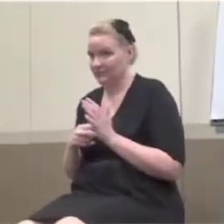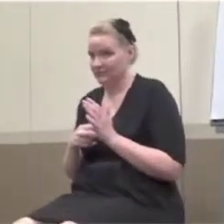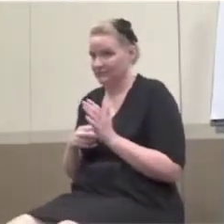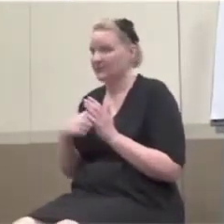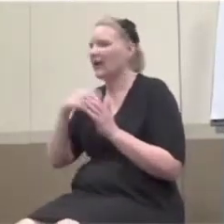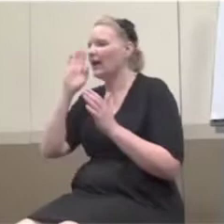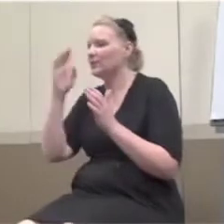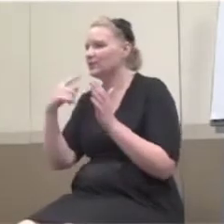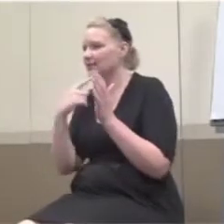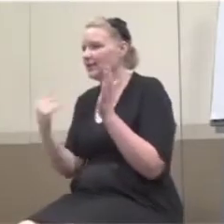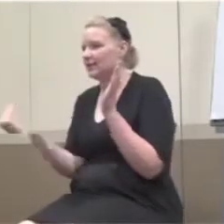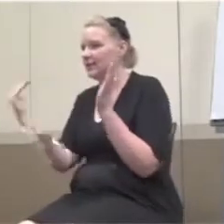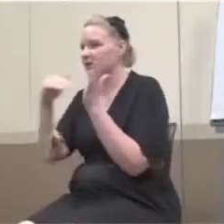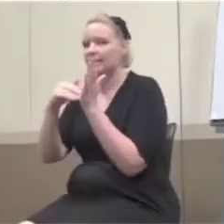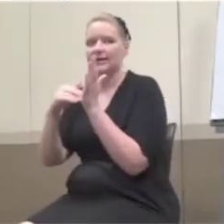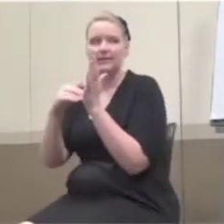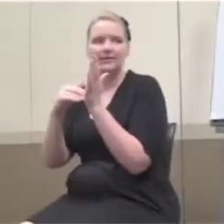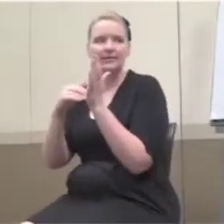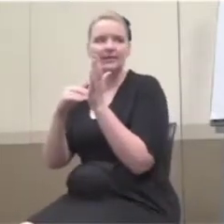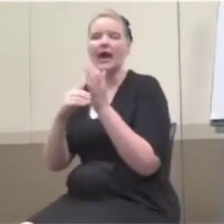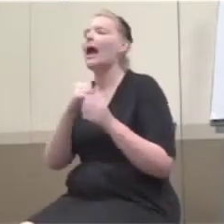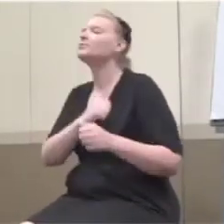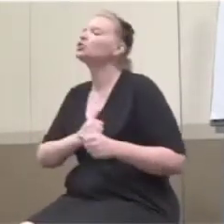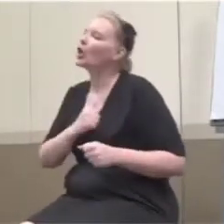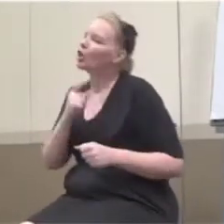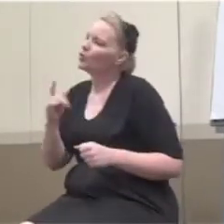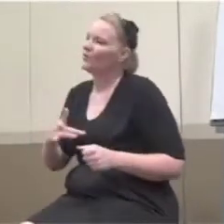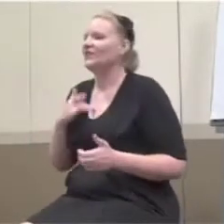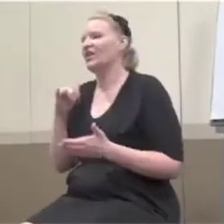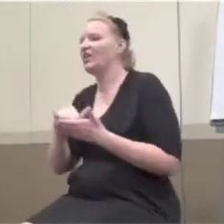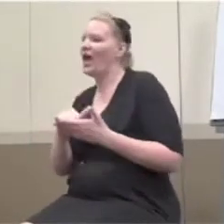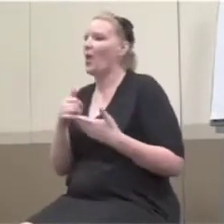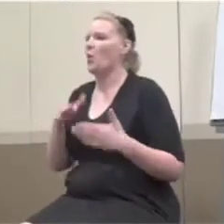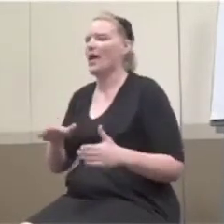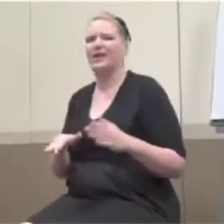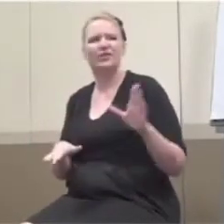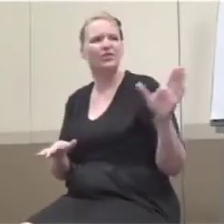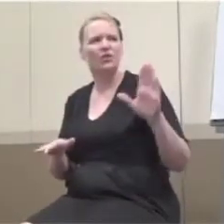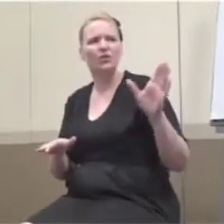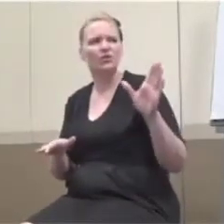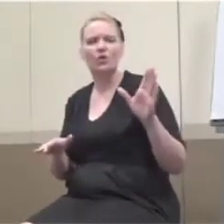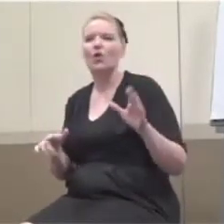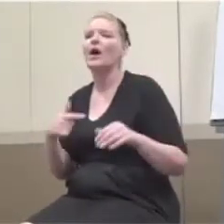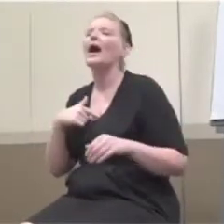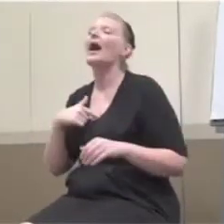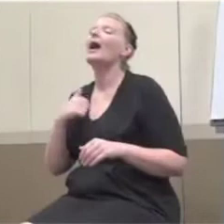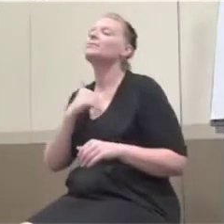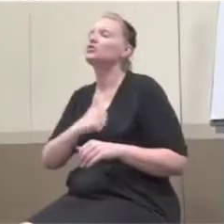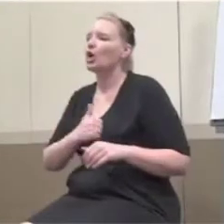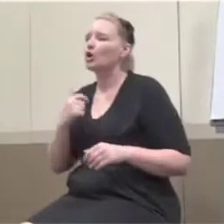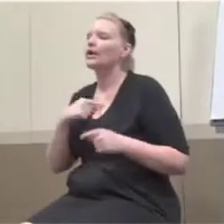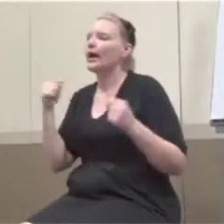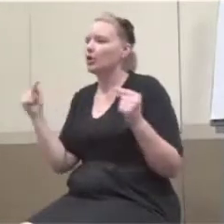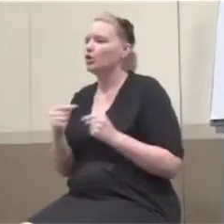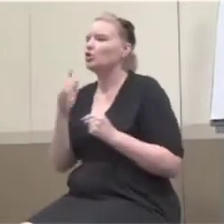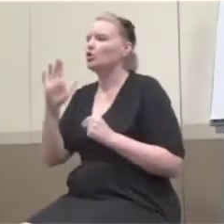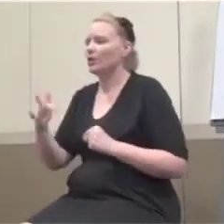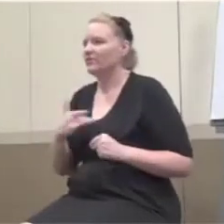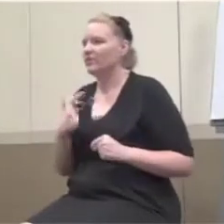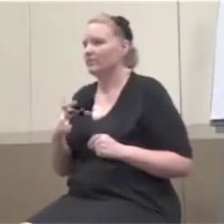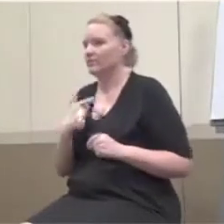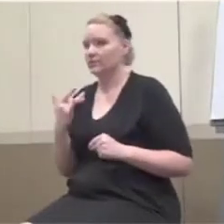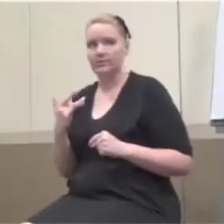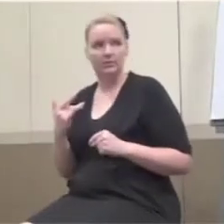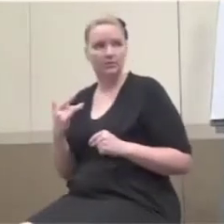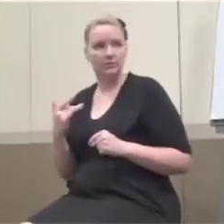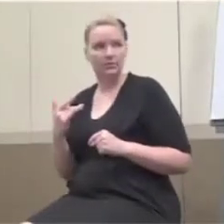I'm going to say that again. Take one. Oh, I'm sorry you feel that way. No. I'm sorry that I hurt your feelings. Was I